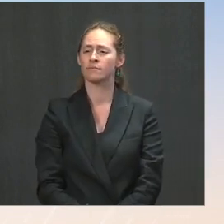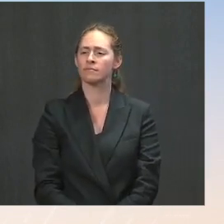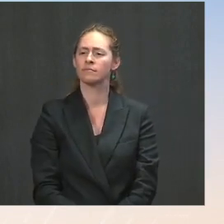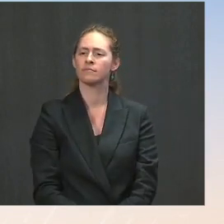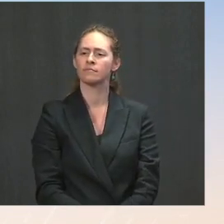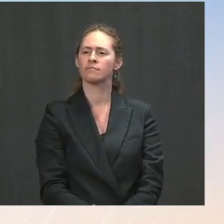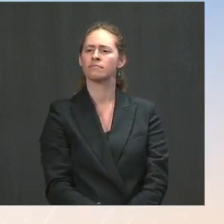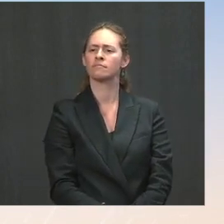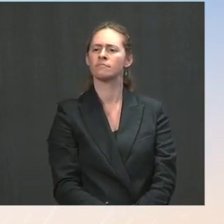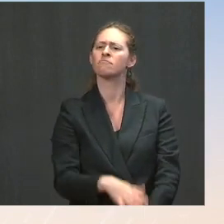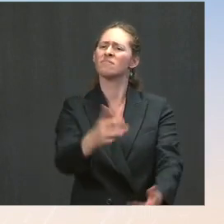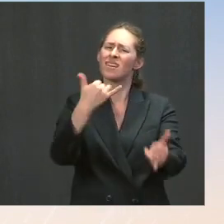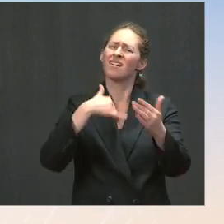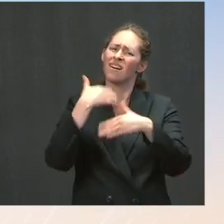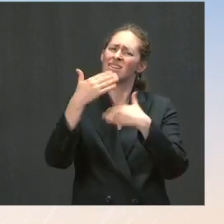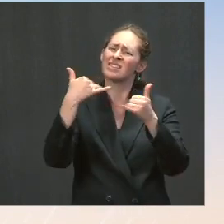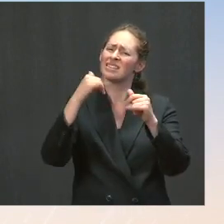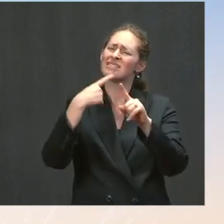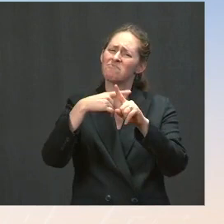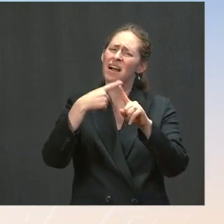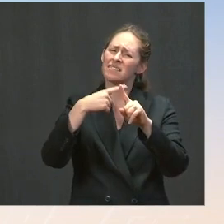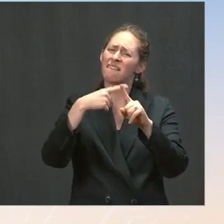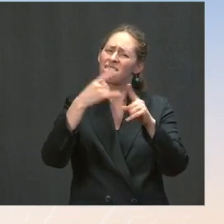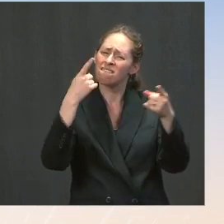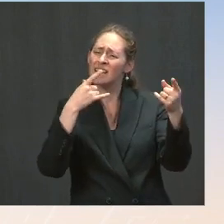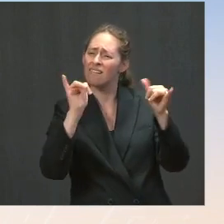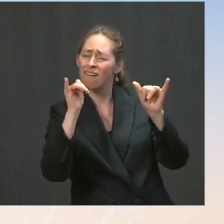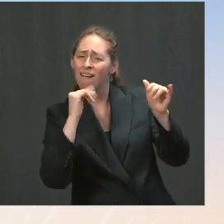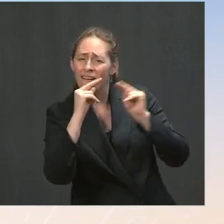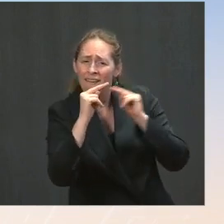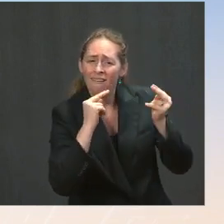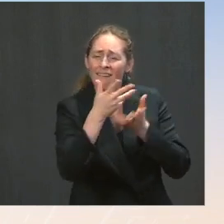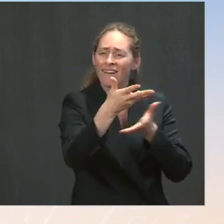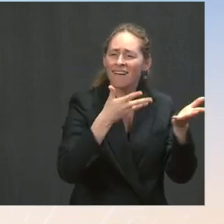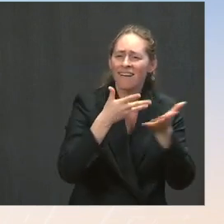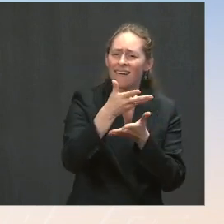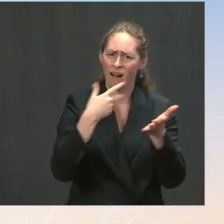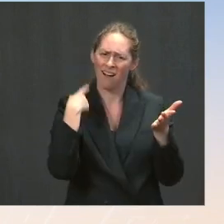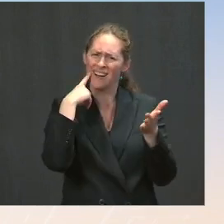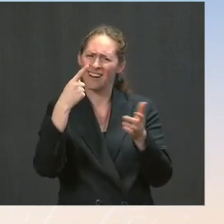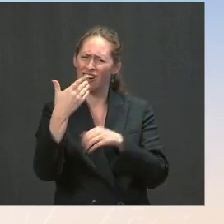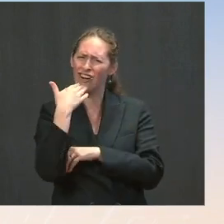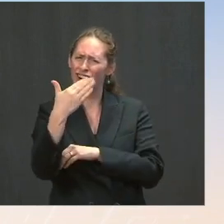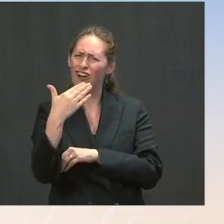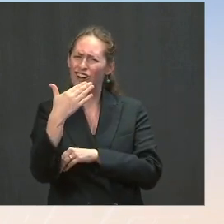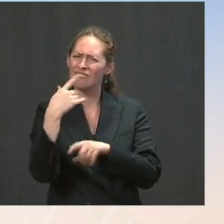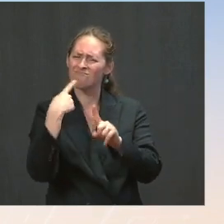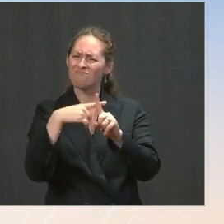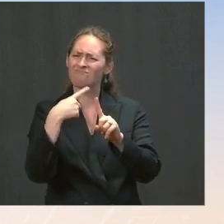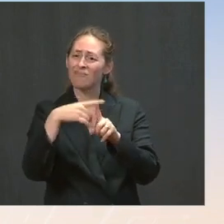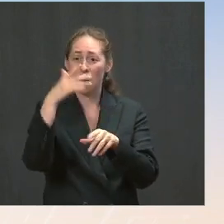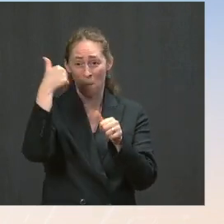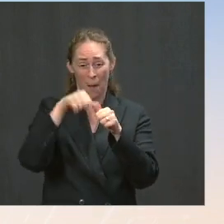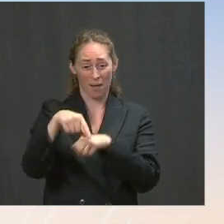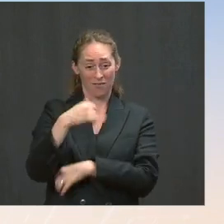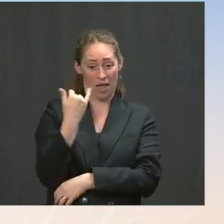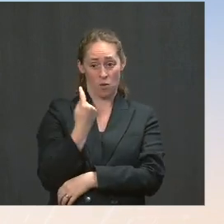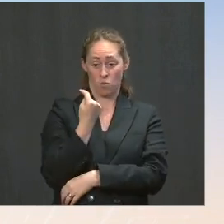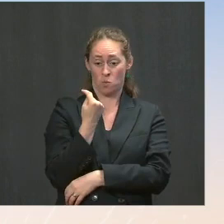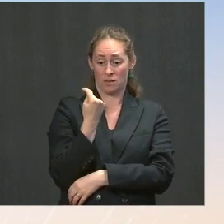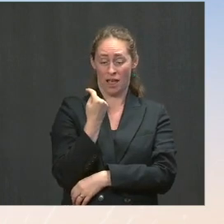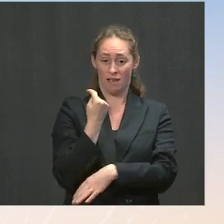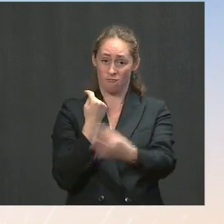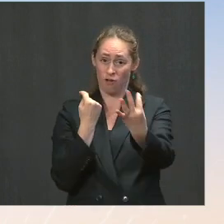positive direction. You've heard that from Democrats and Republicans. That certainly is a good sign, and it's only Tuesday. Go ahead.